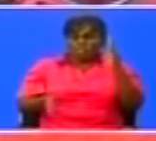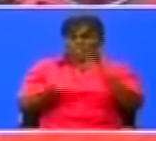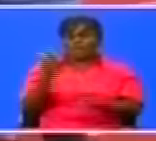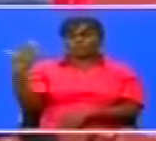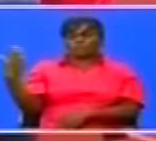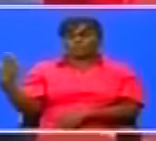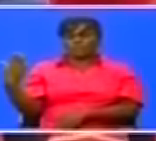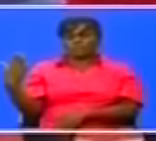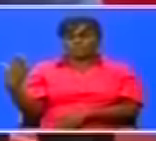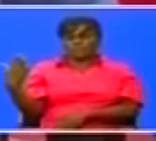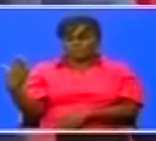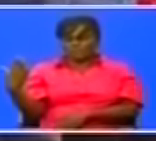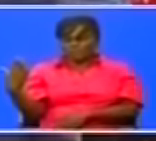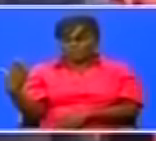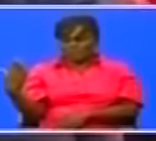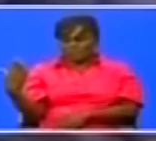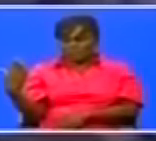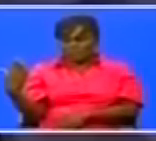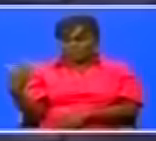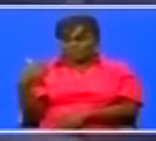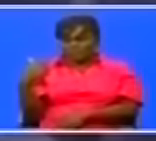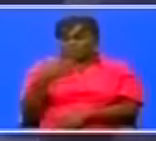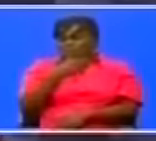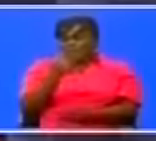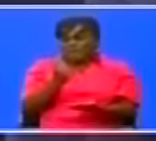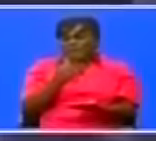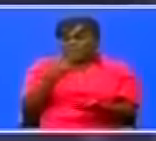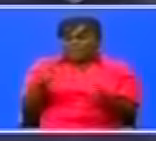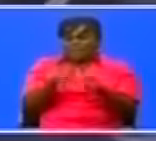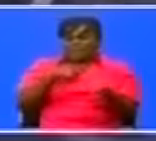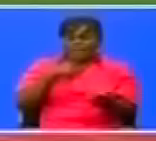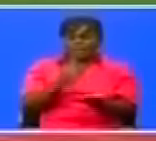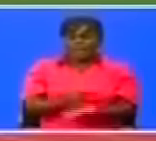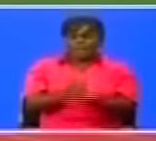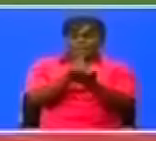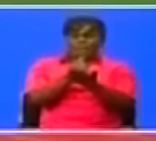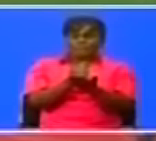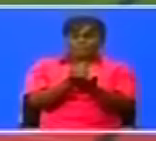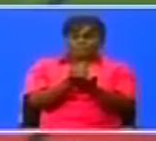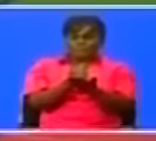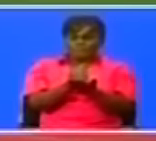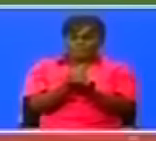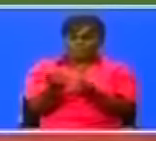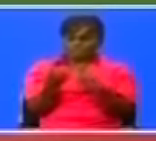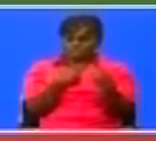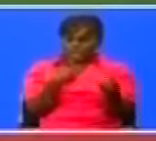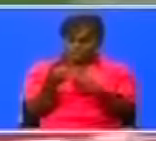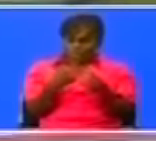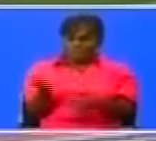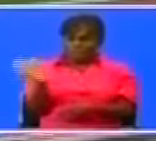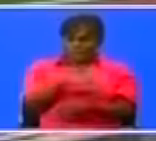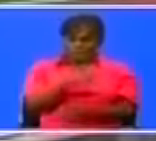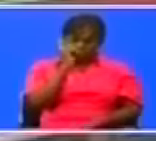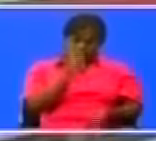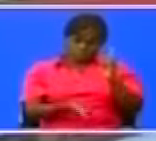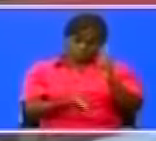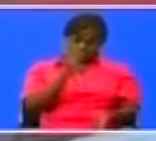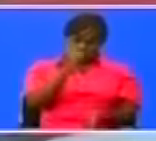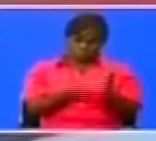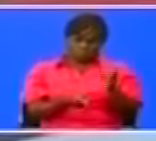warns. Yangu nilisaidiwa na klabu yangu na nikapata na ni mzuri. Enough talk and back to the track. Am